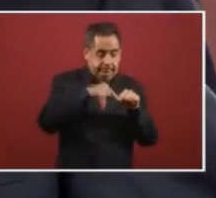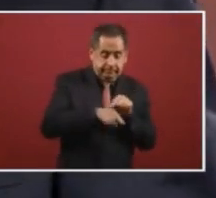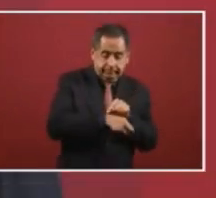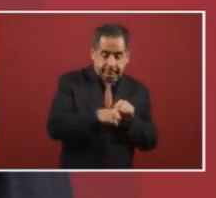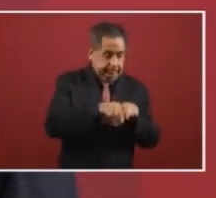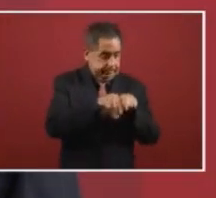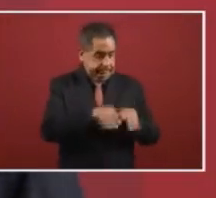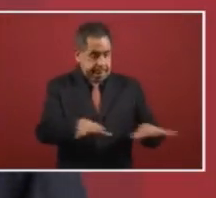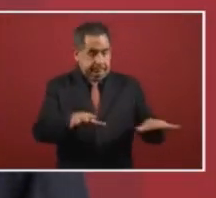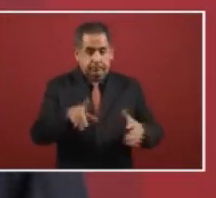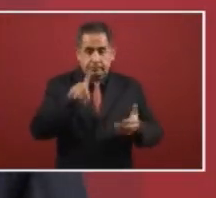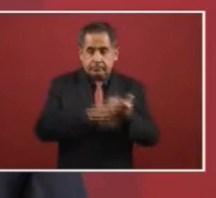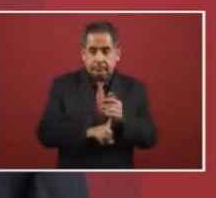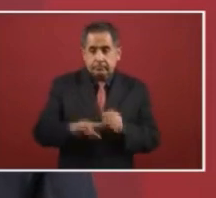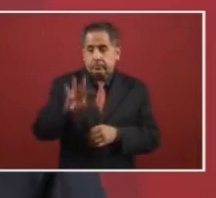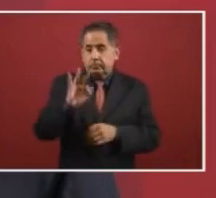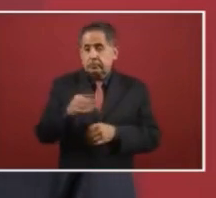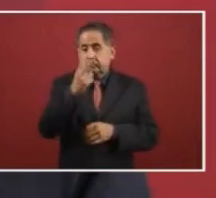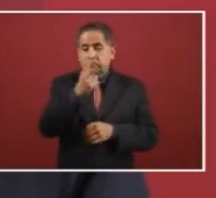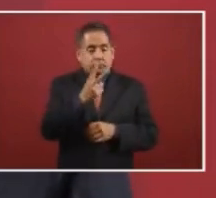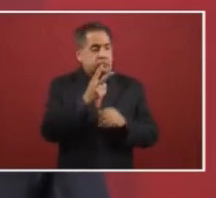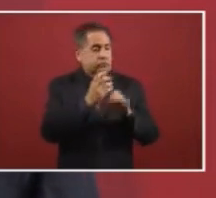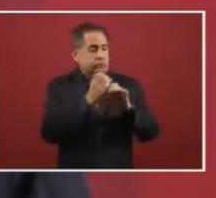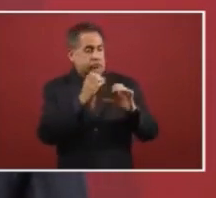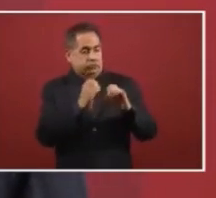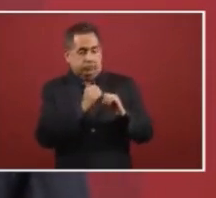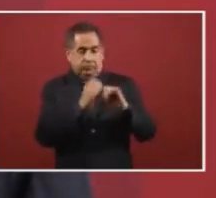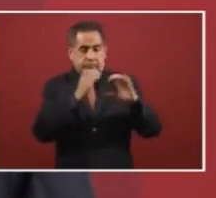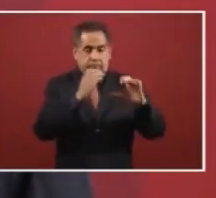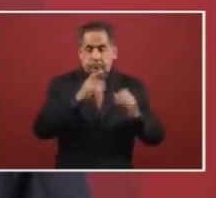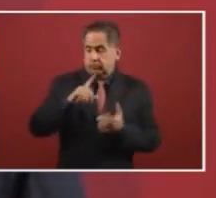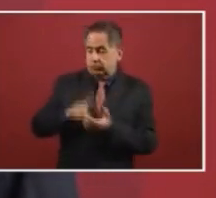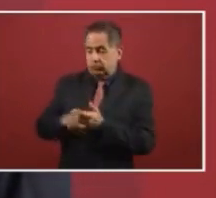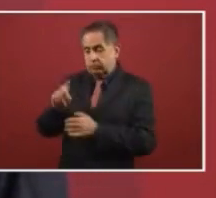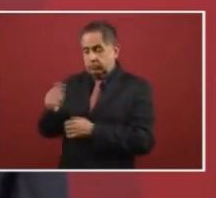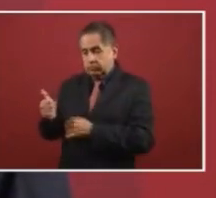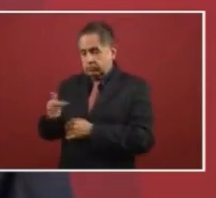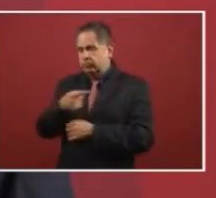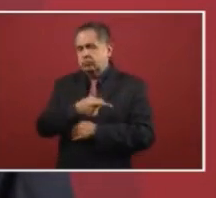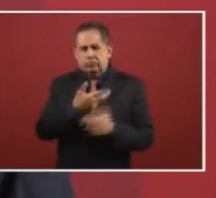the pass is a 42-year.